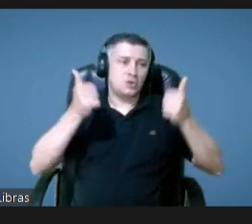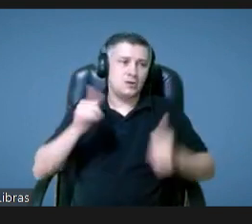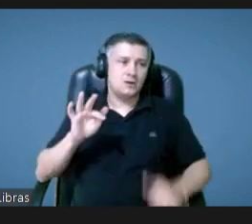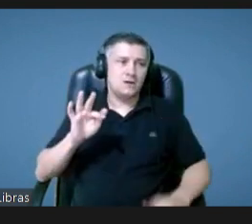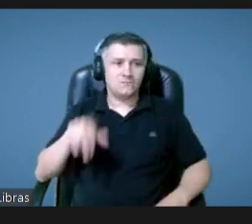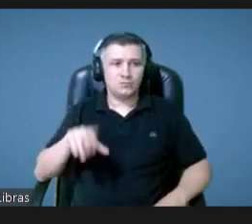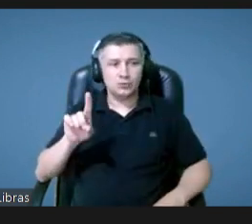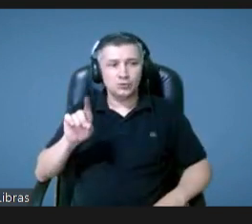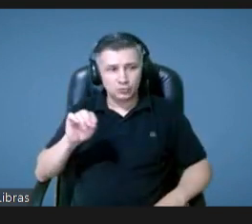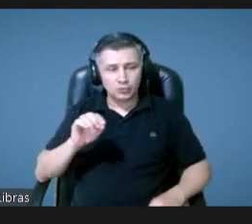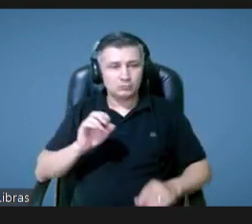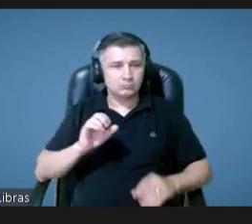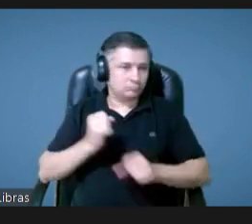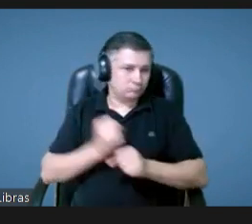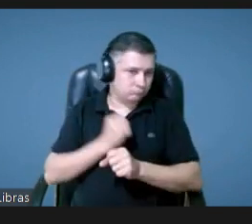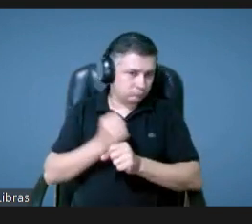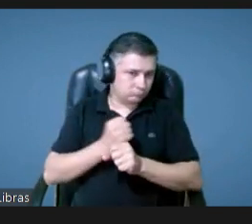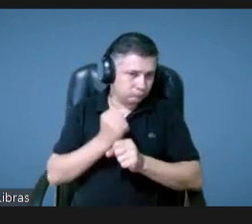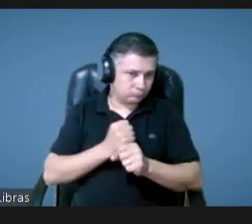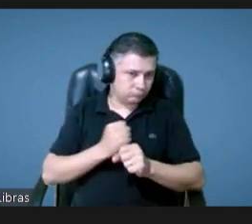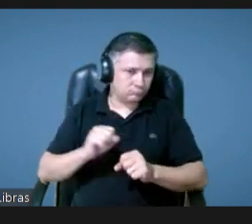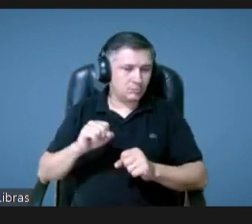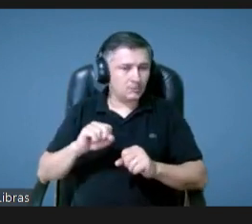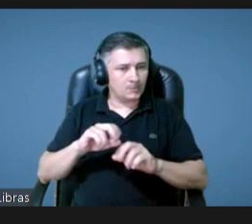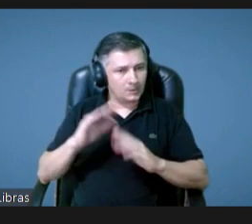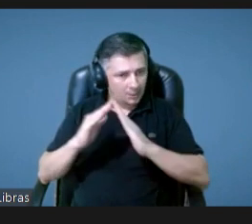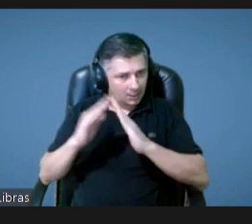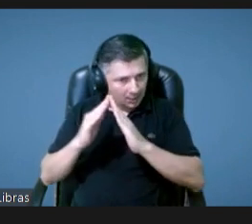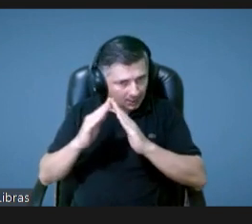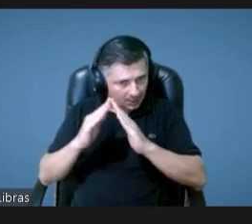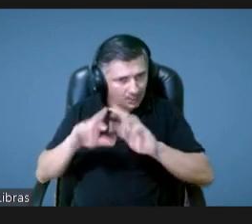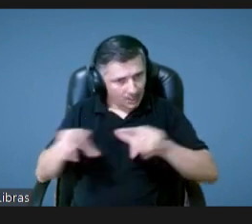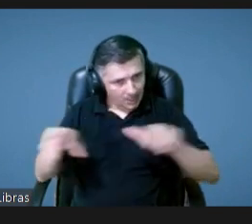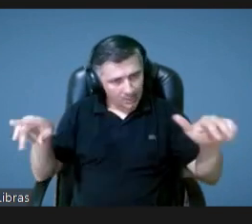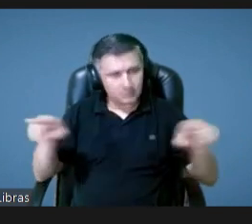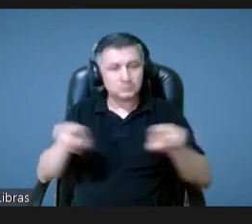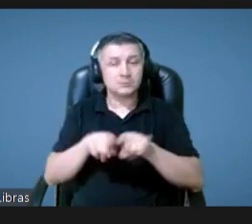This can be done via a real estate fund,